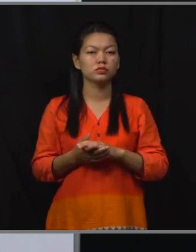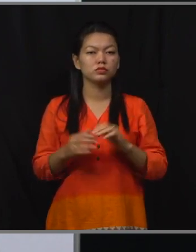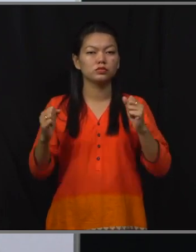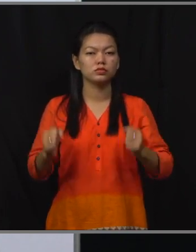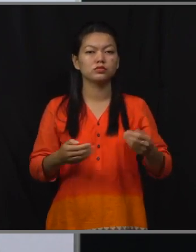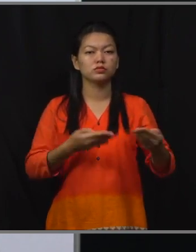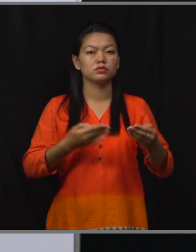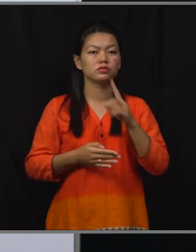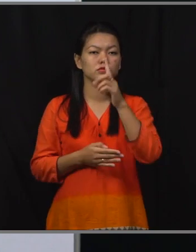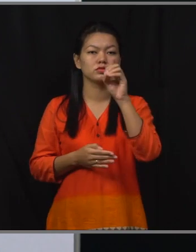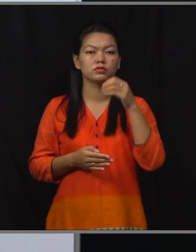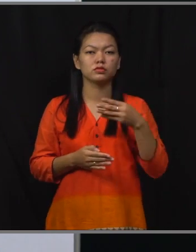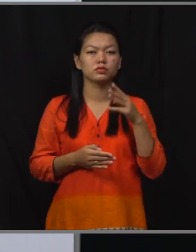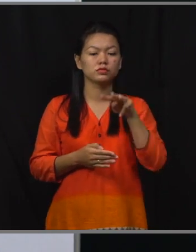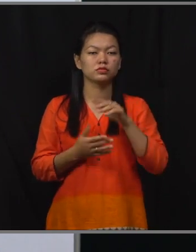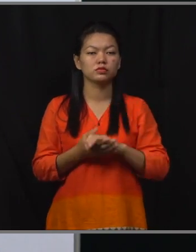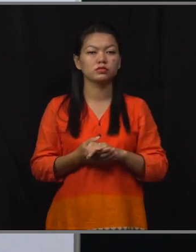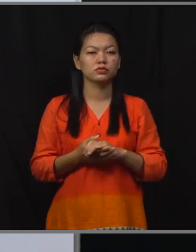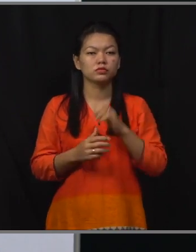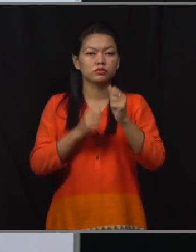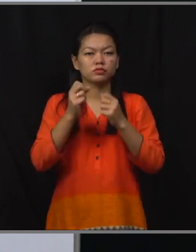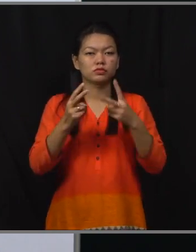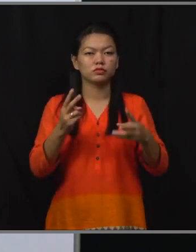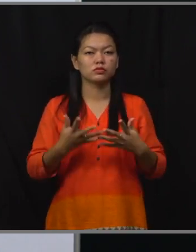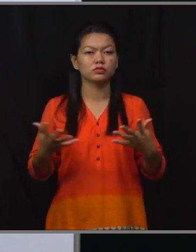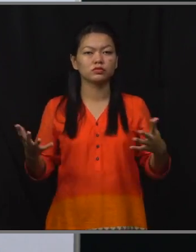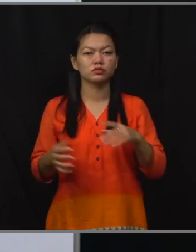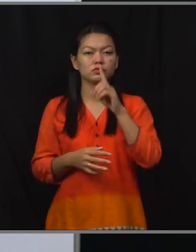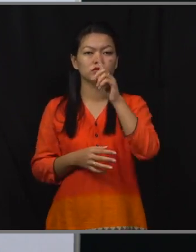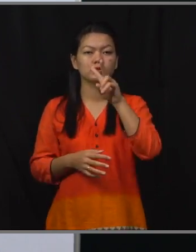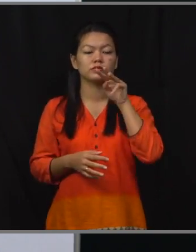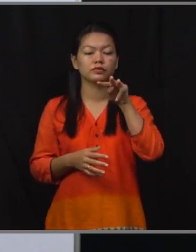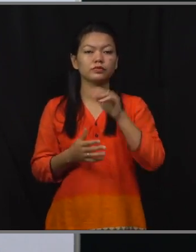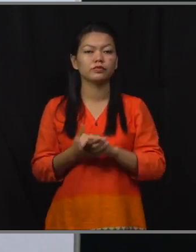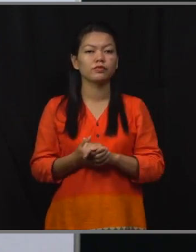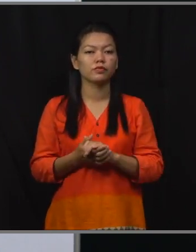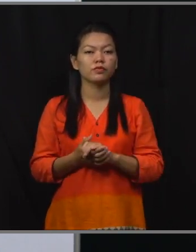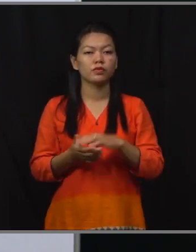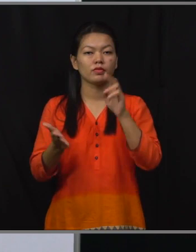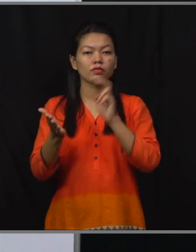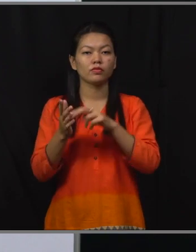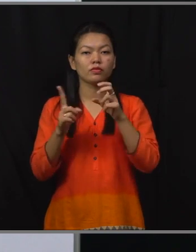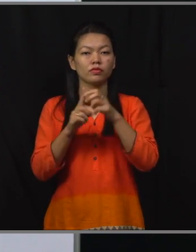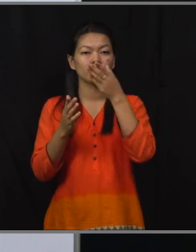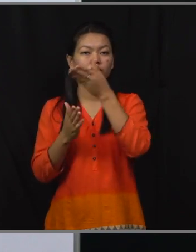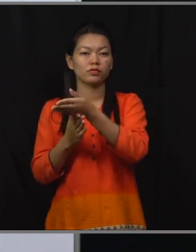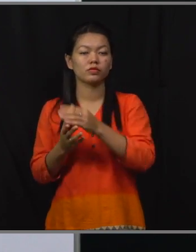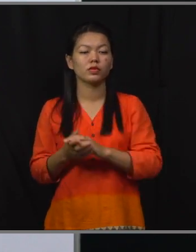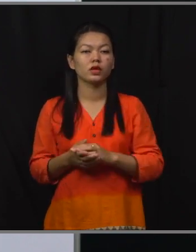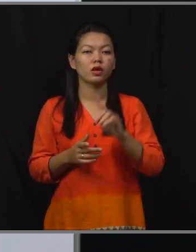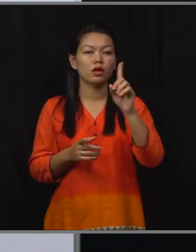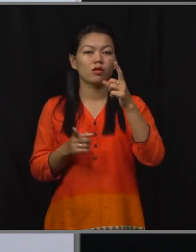10,000, sports equipments purchase 12,000, fixed deposits on 1st